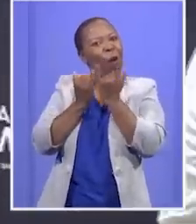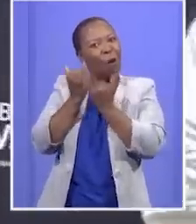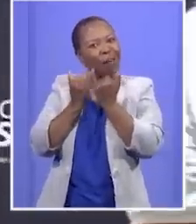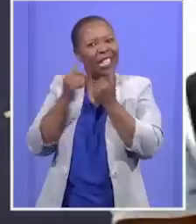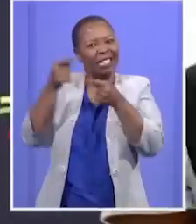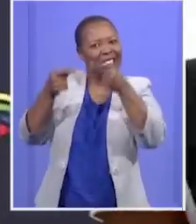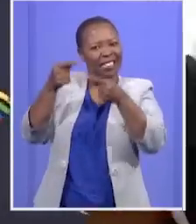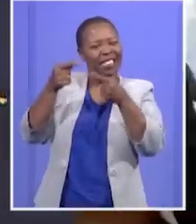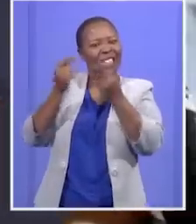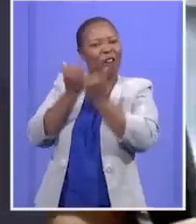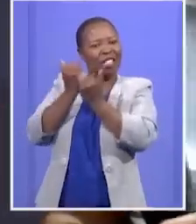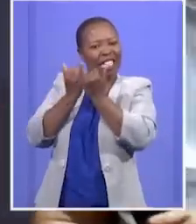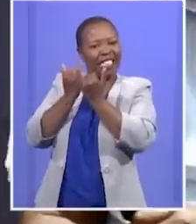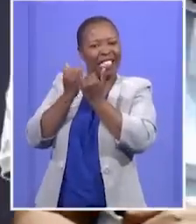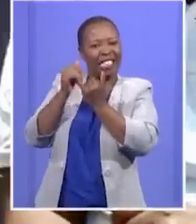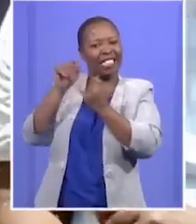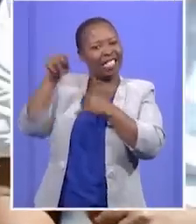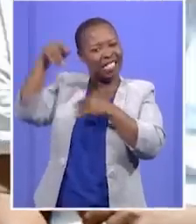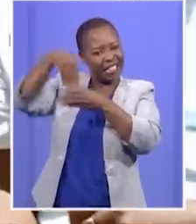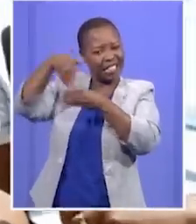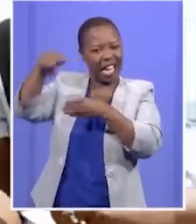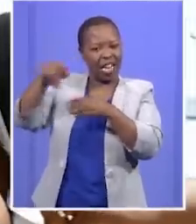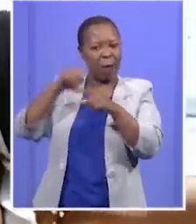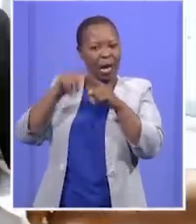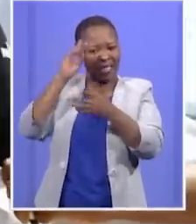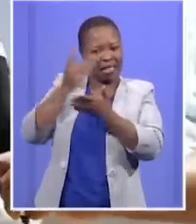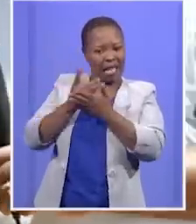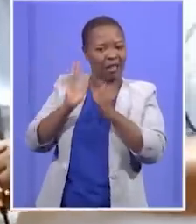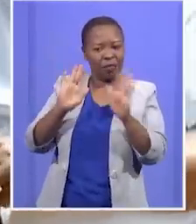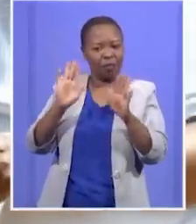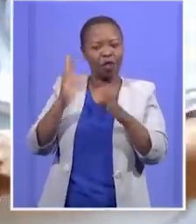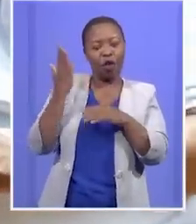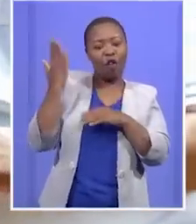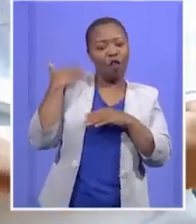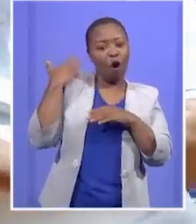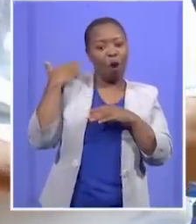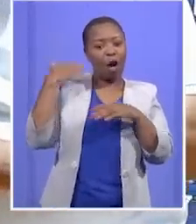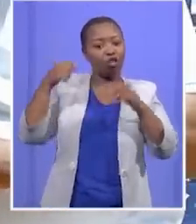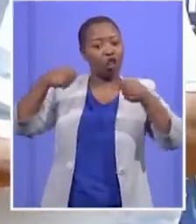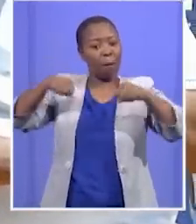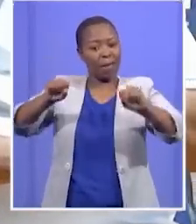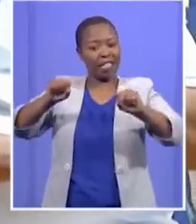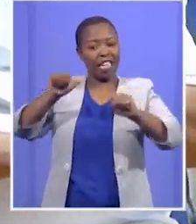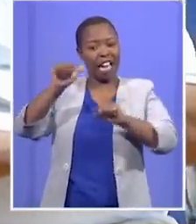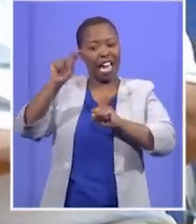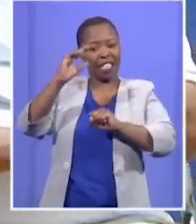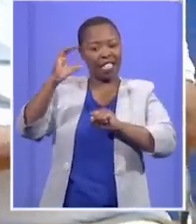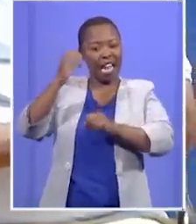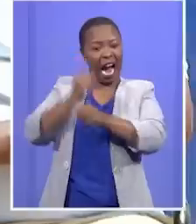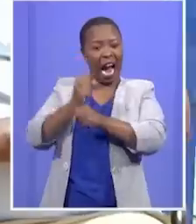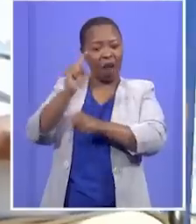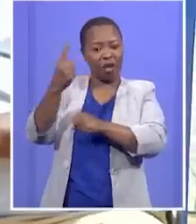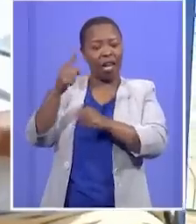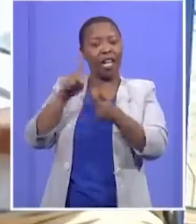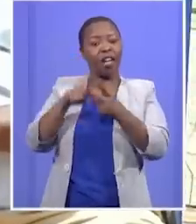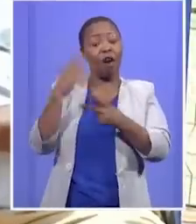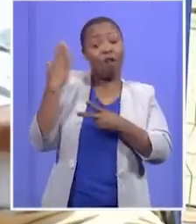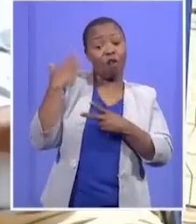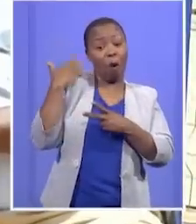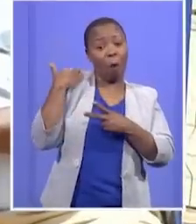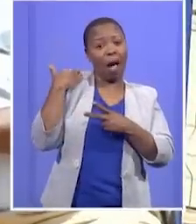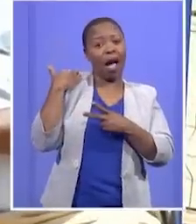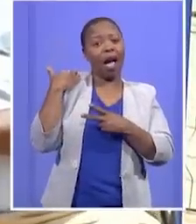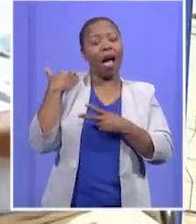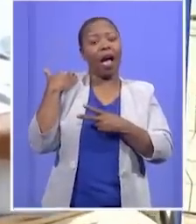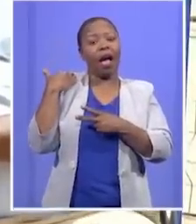but somehow he decided not to. The former chairperson of the ANC in Gauteng, and of course he was the former premier of this